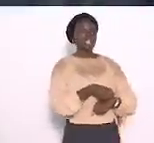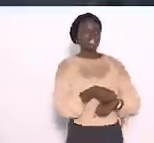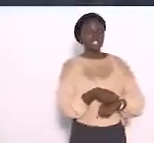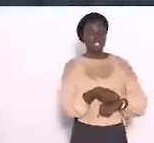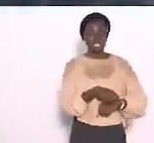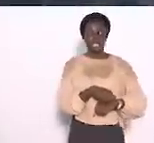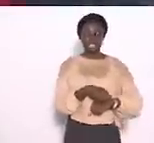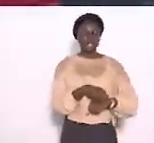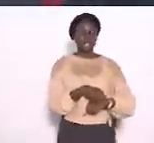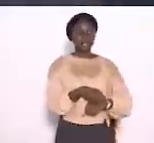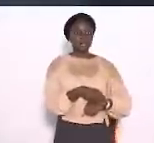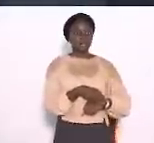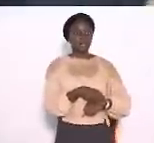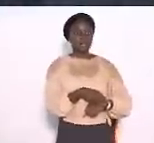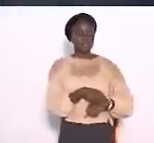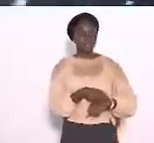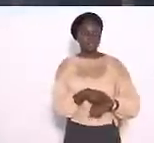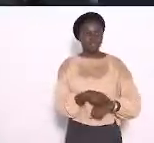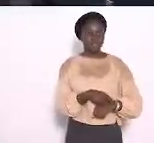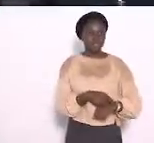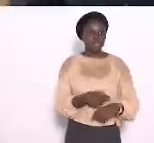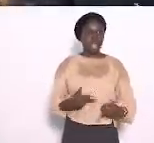is let